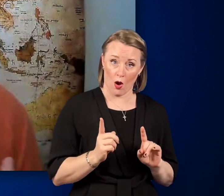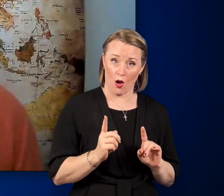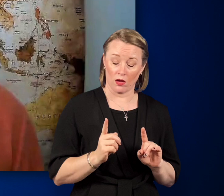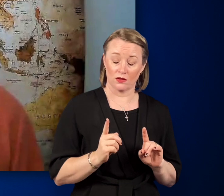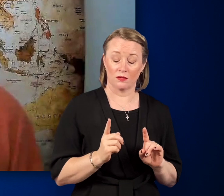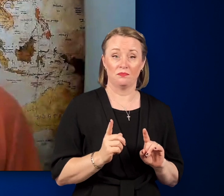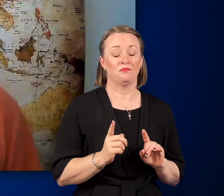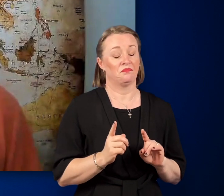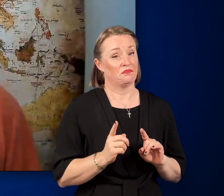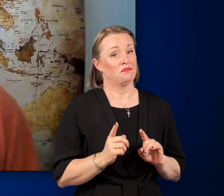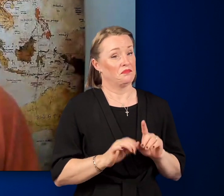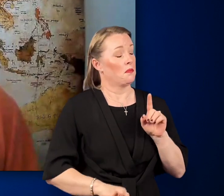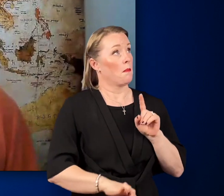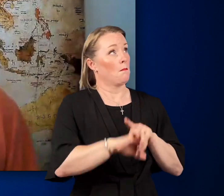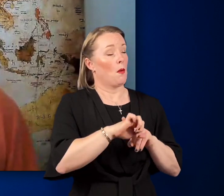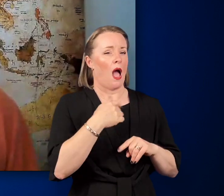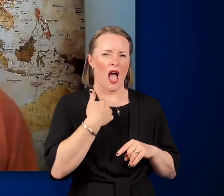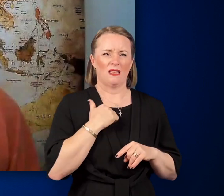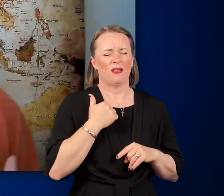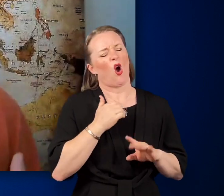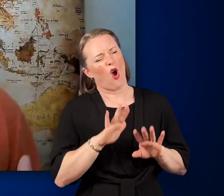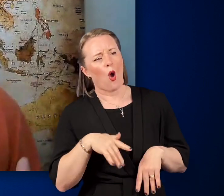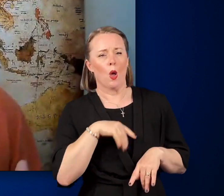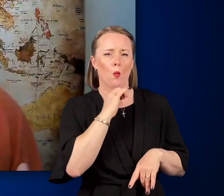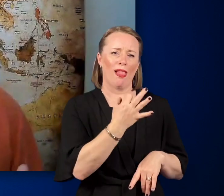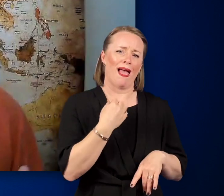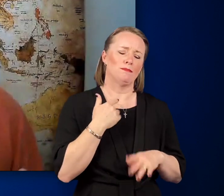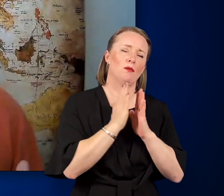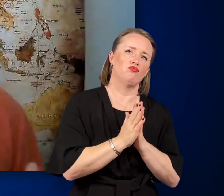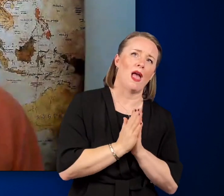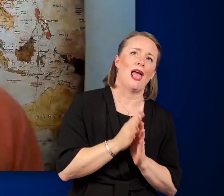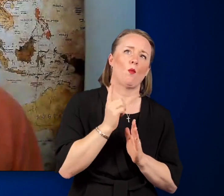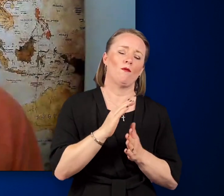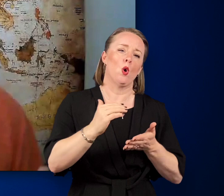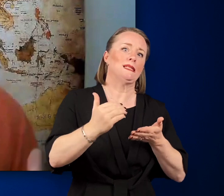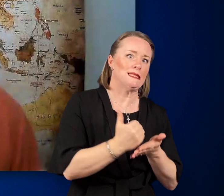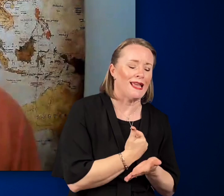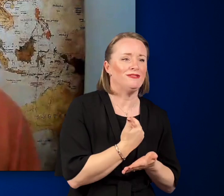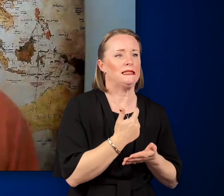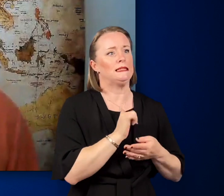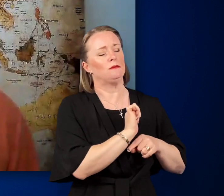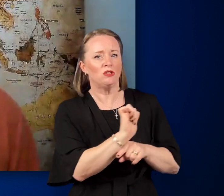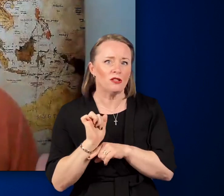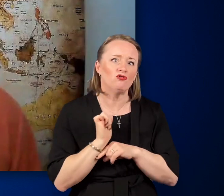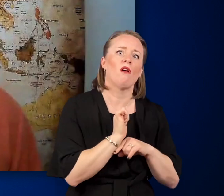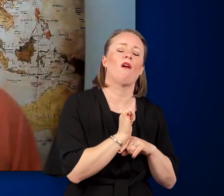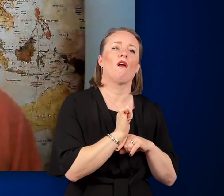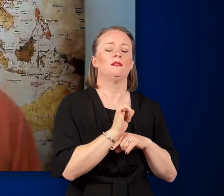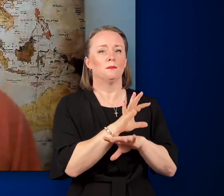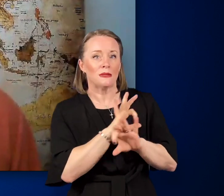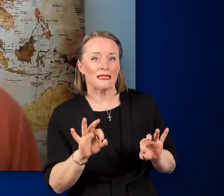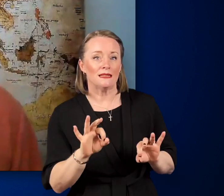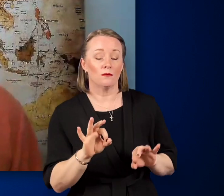they can bring to me. I always think that they're going to be asking for safety and security and